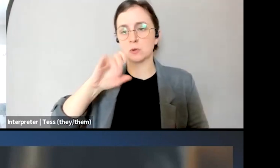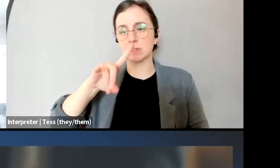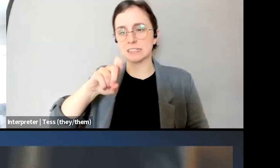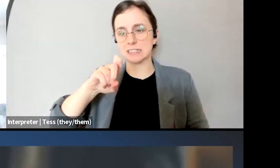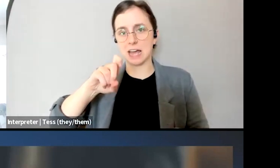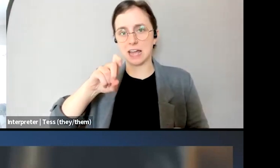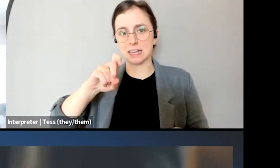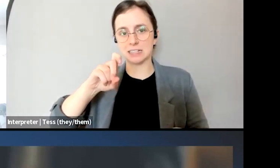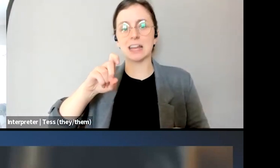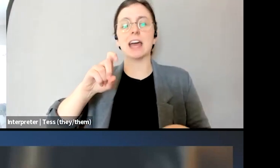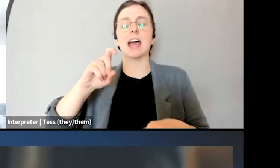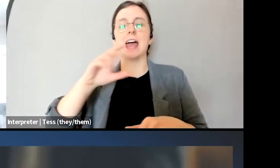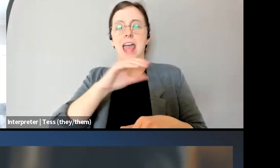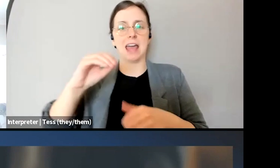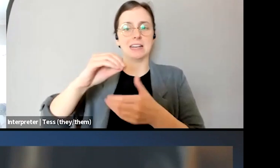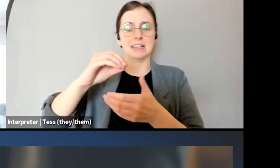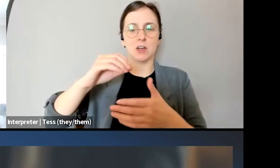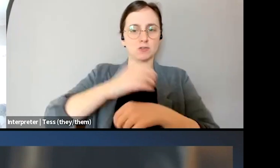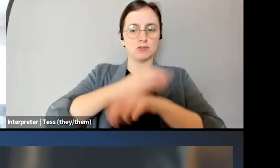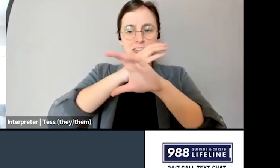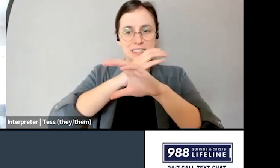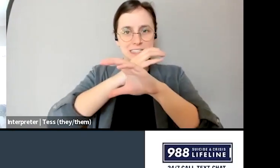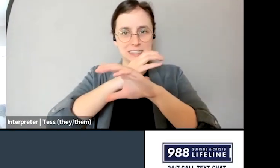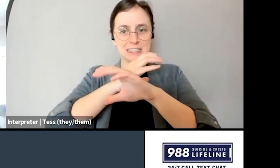Lifeline, 988.